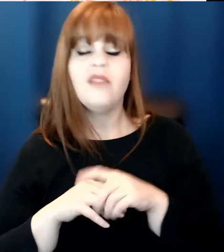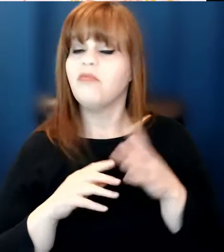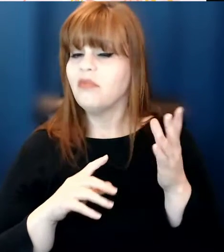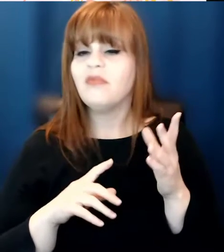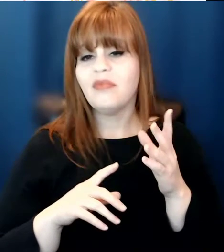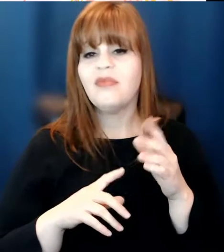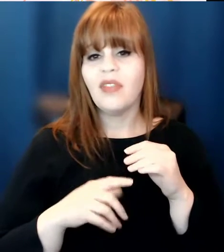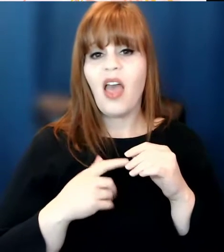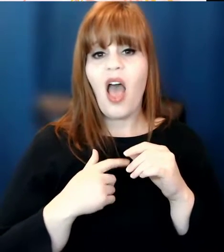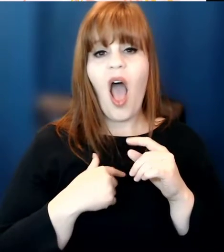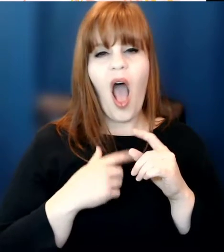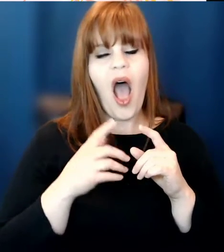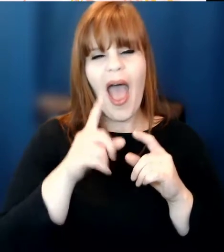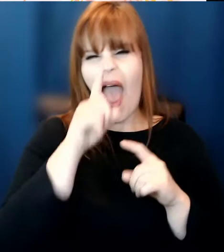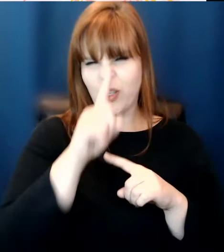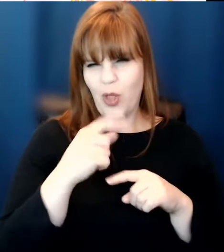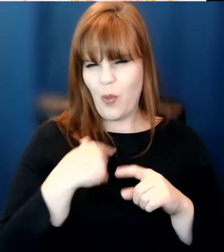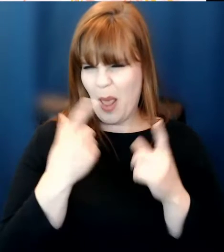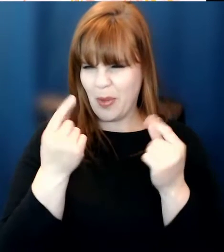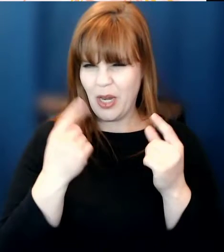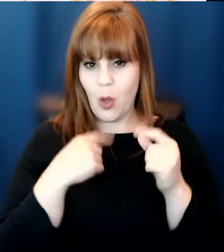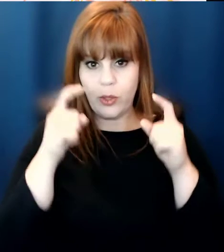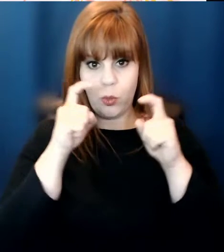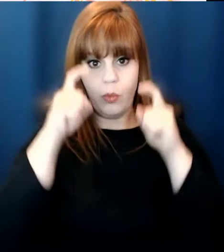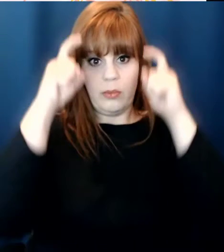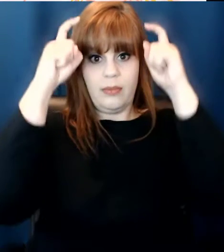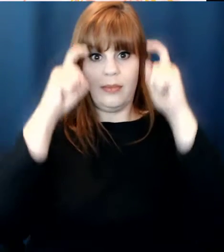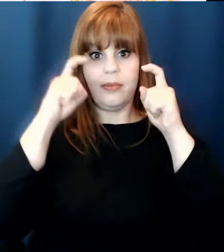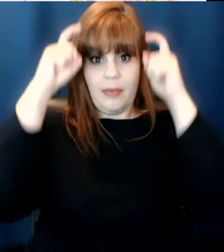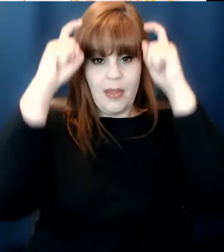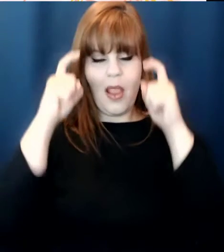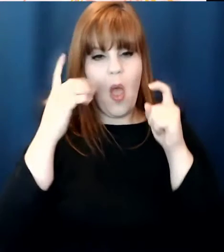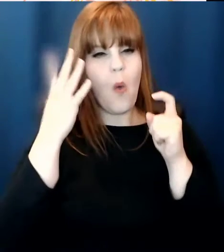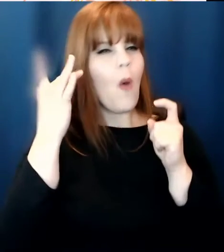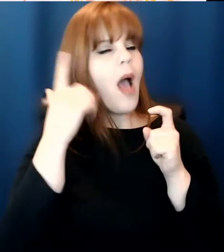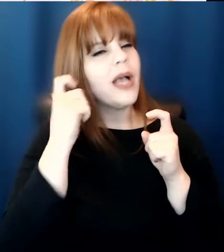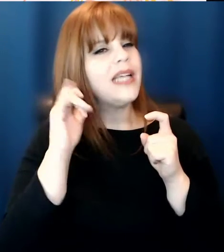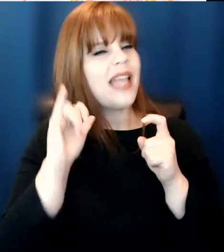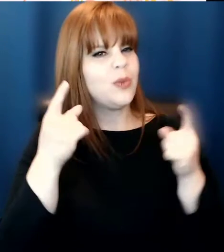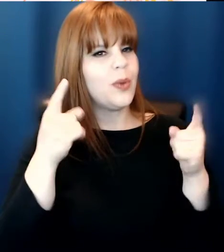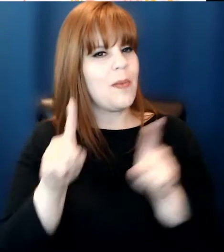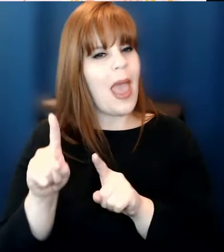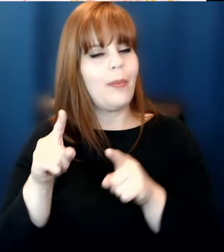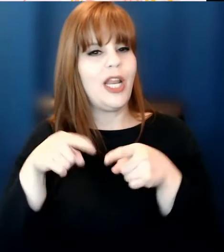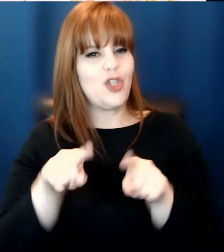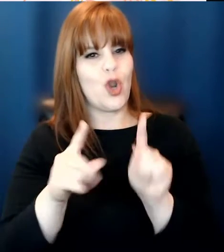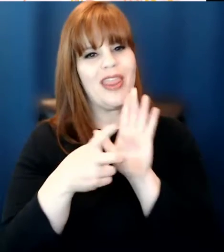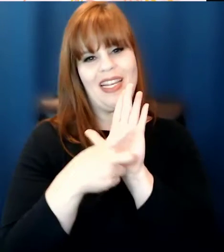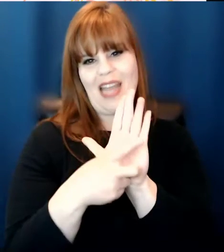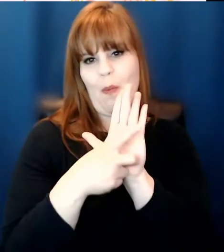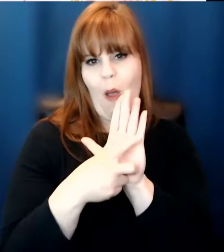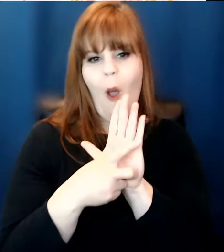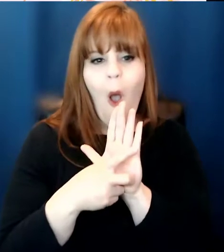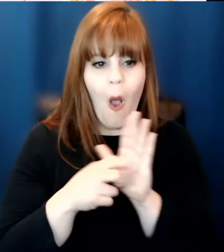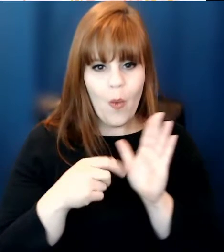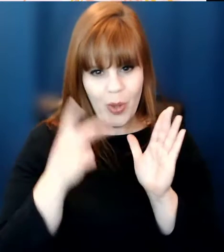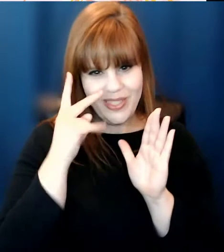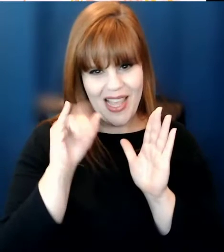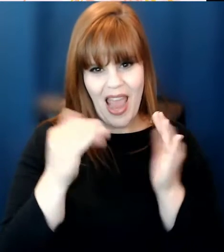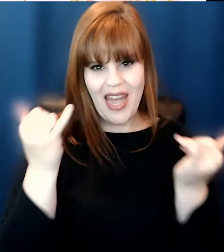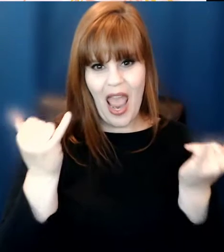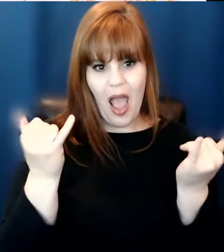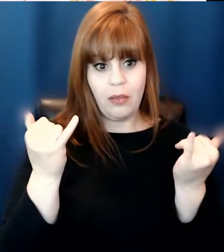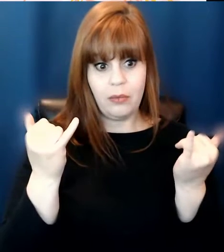And actually, I'll be raising my eyebrows because that's what's going to be happening in the demo. So we'll see that right now.